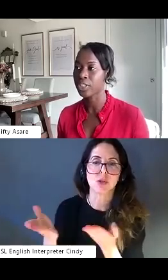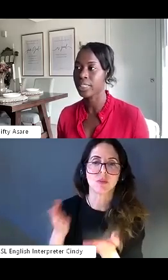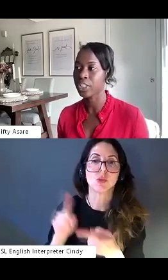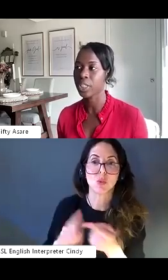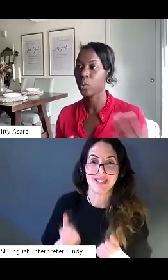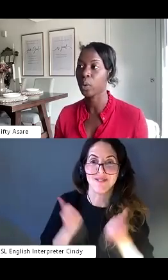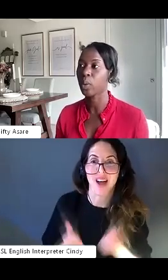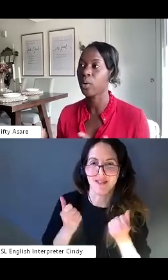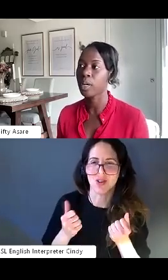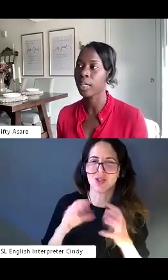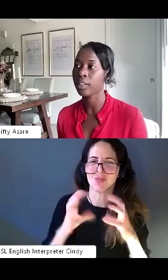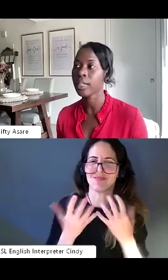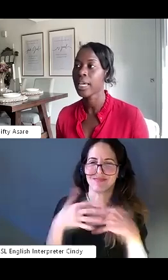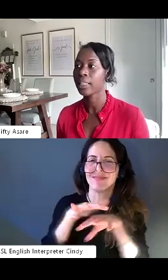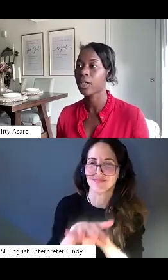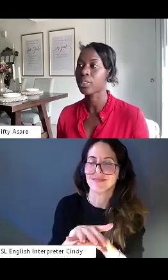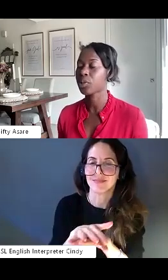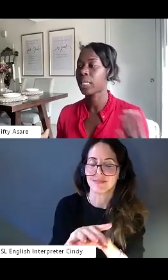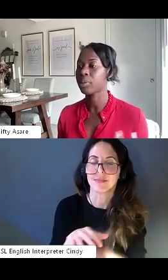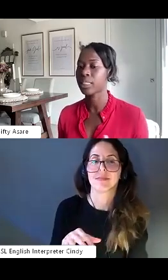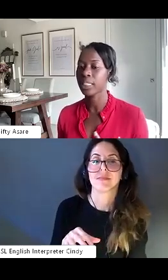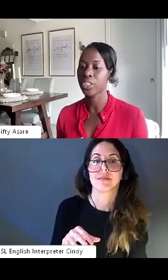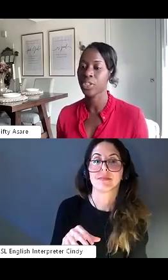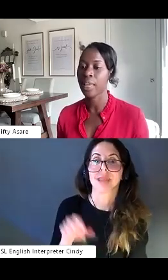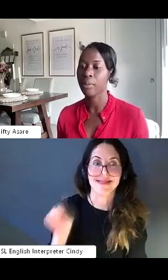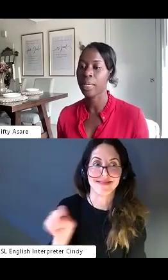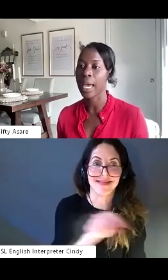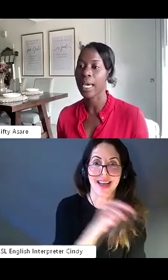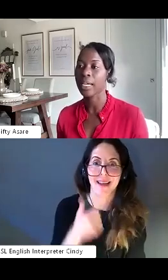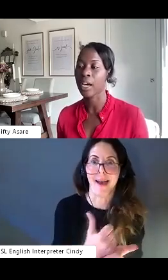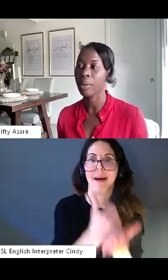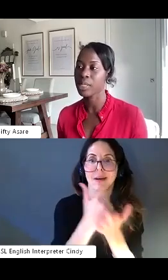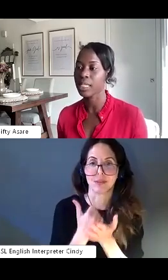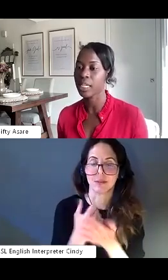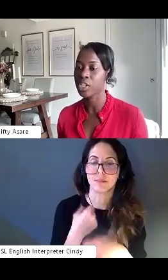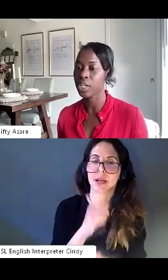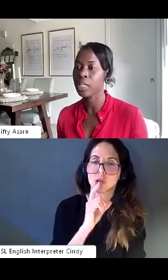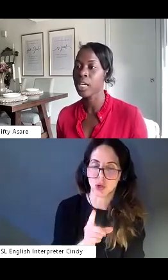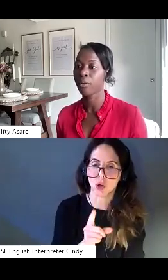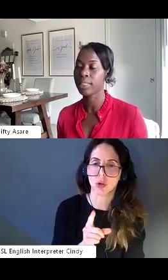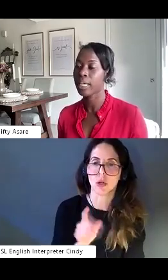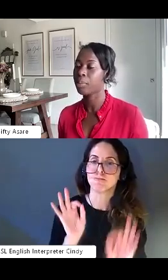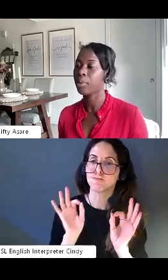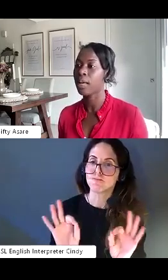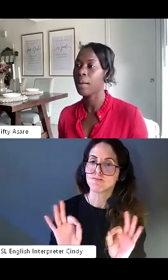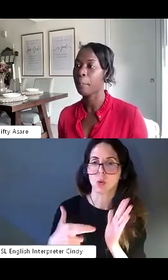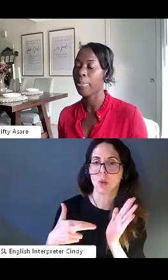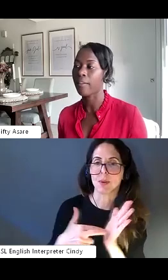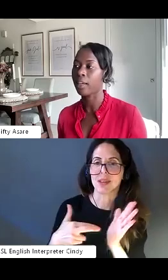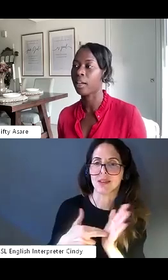at the intersection in one way or another. And they also enabled us to ensure that we had representation, for